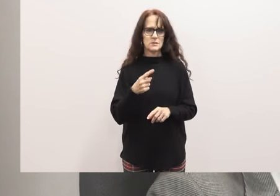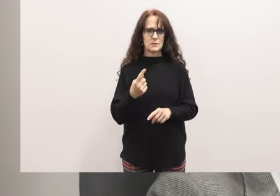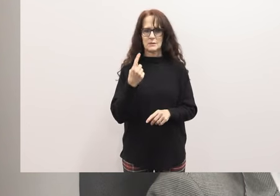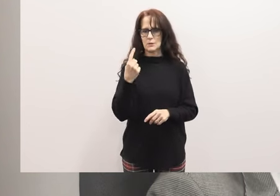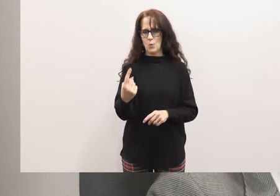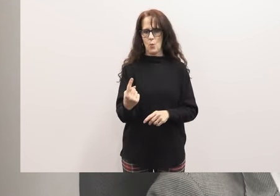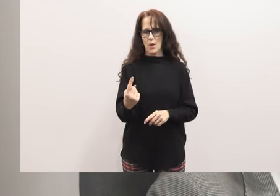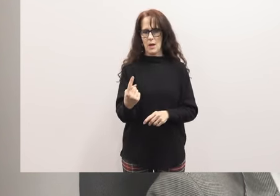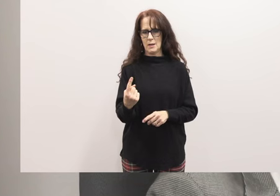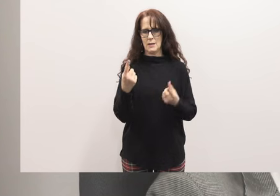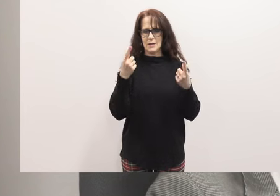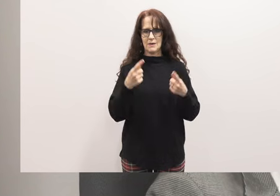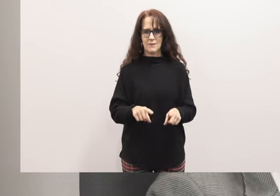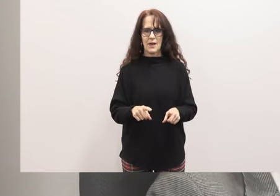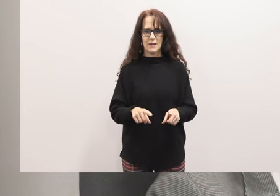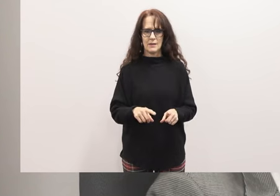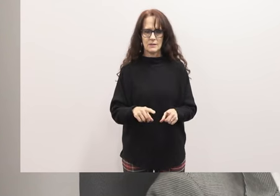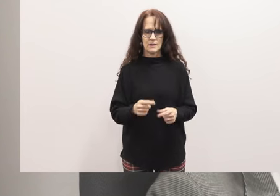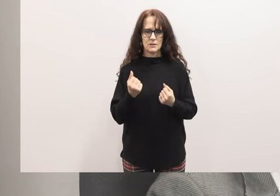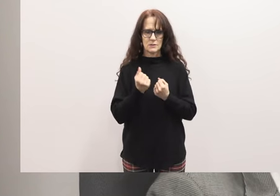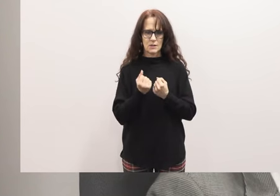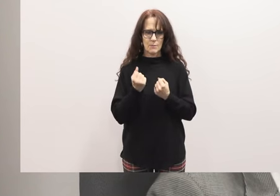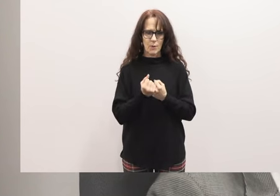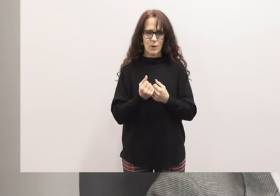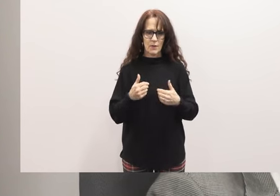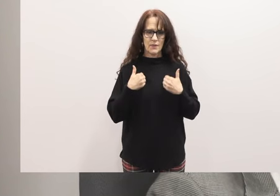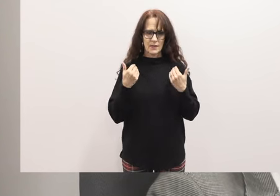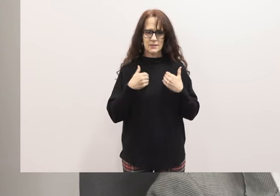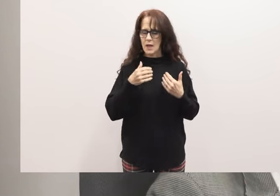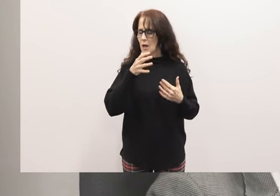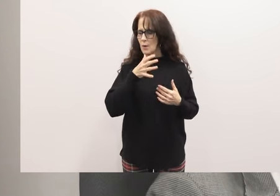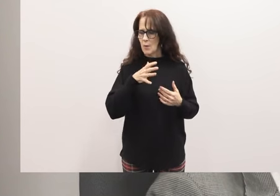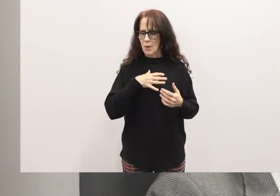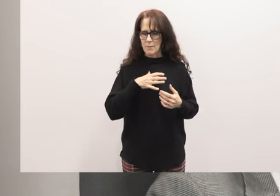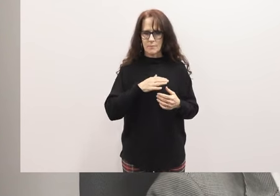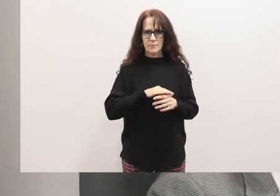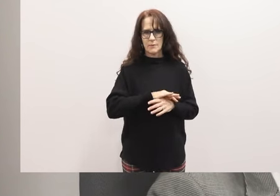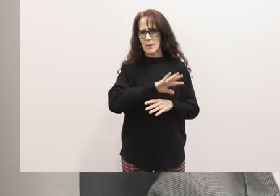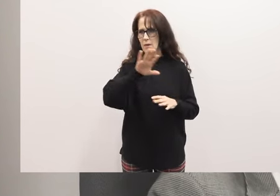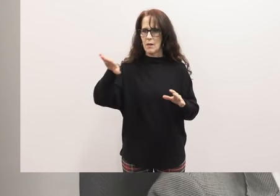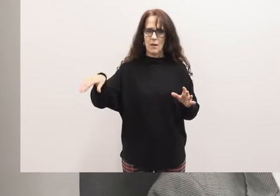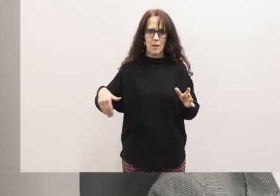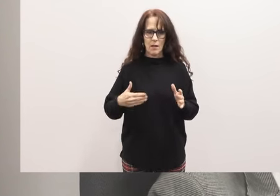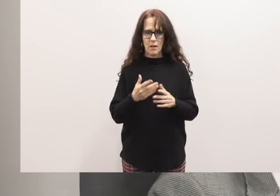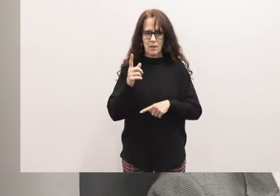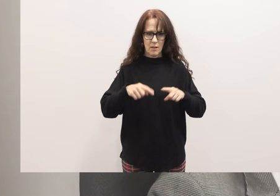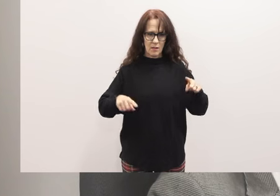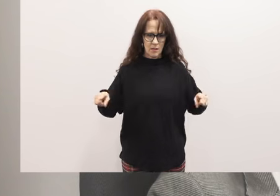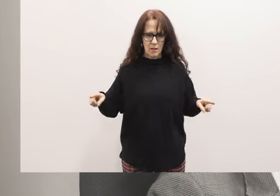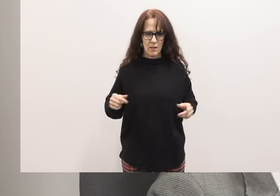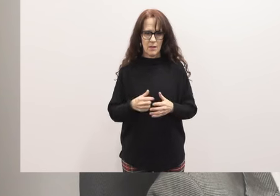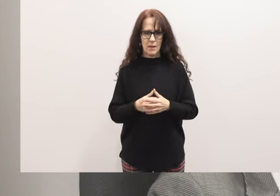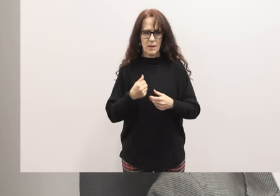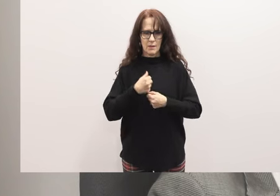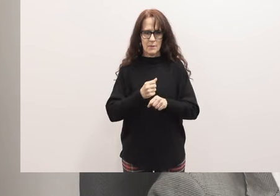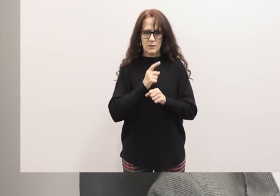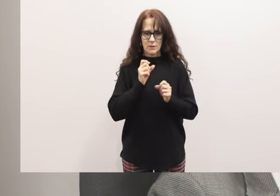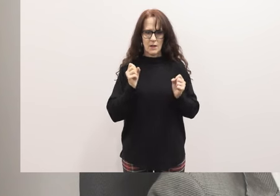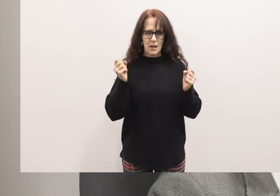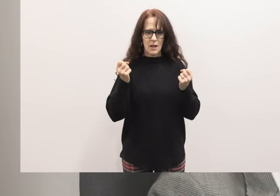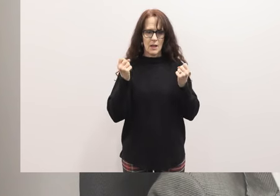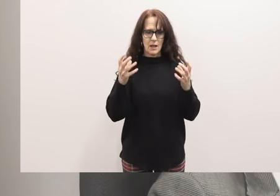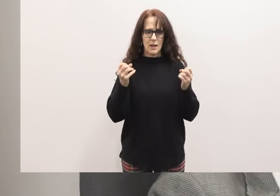one event, it's to support these young women across the board and make sure they have lots of